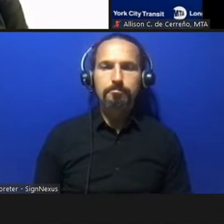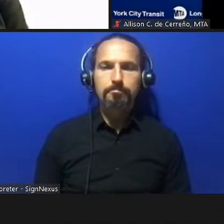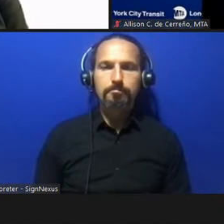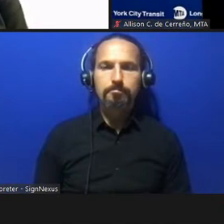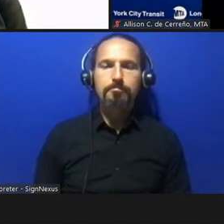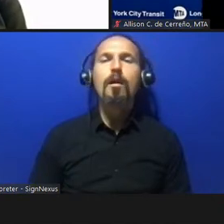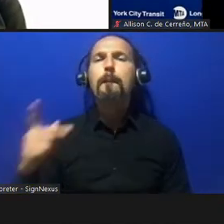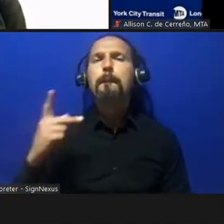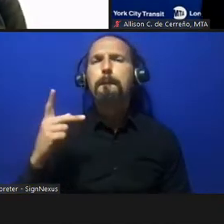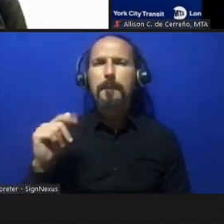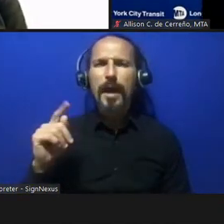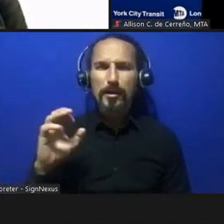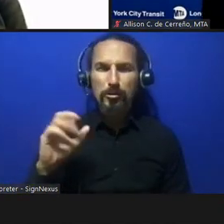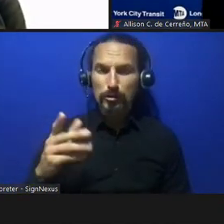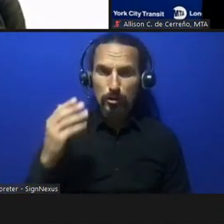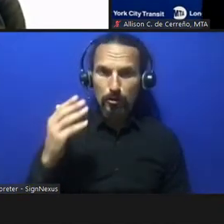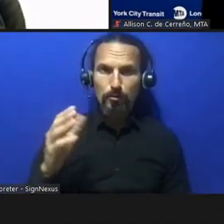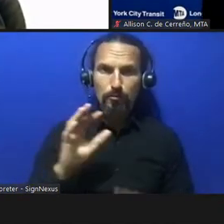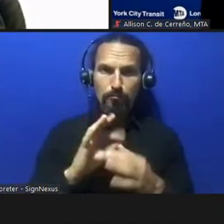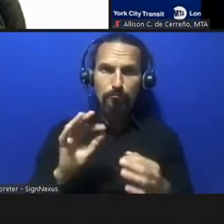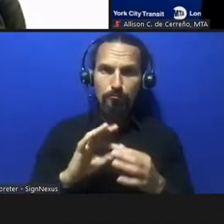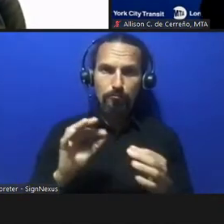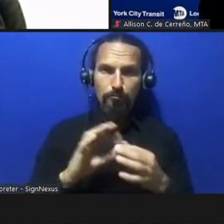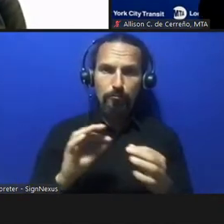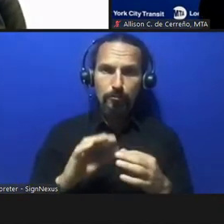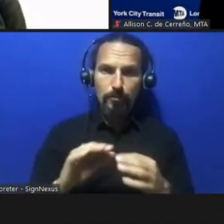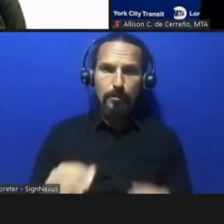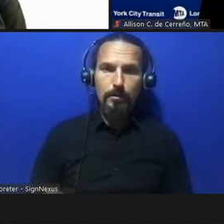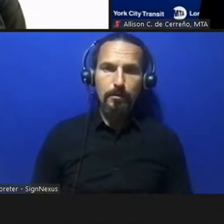patrick you may begin your remarks